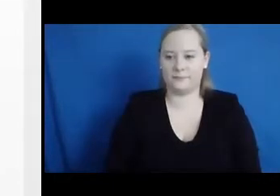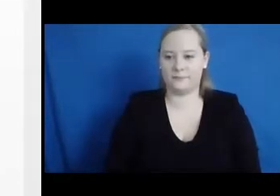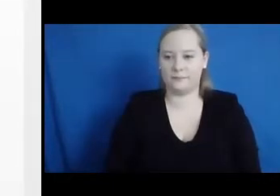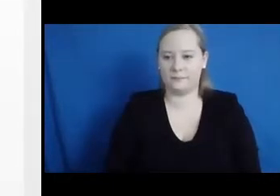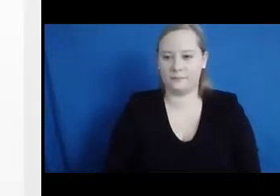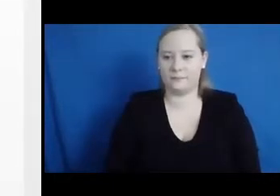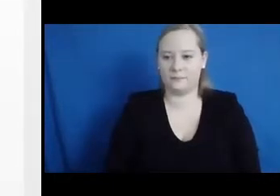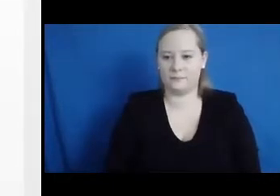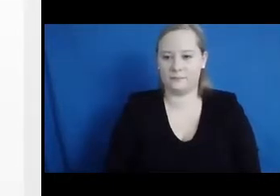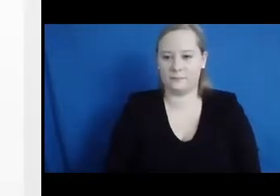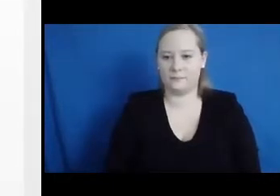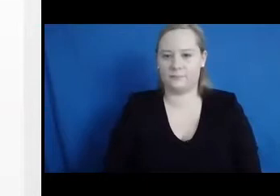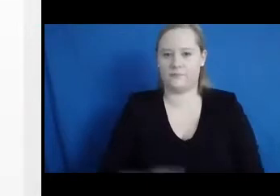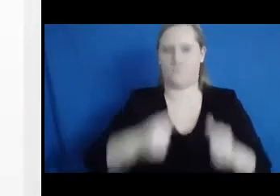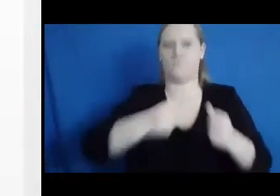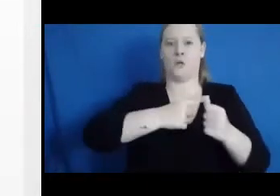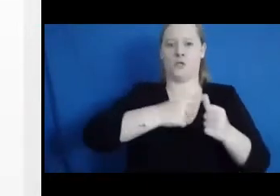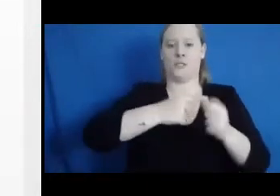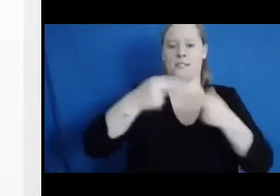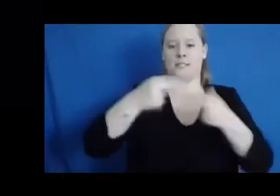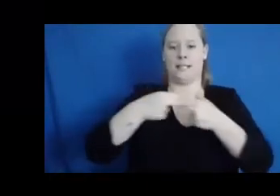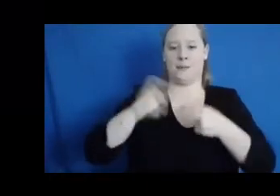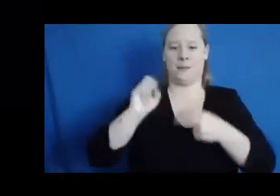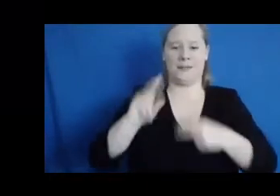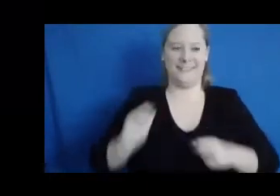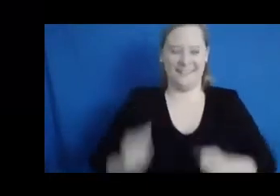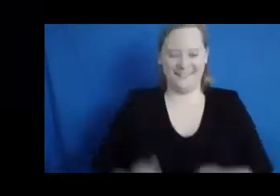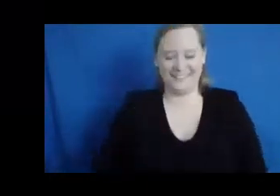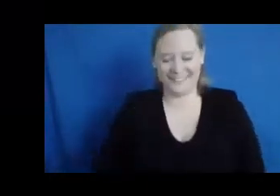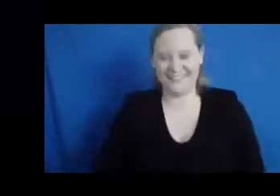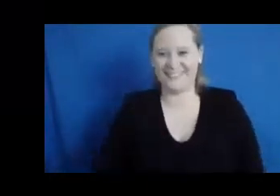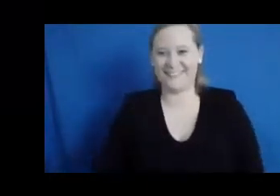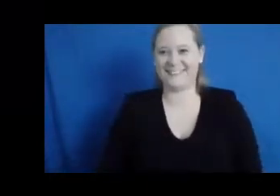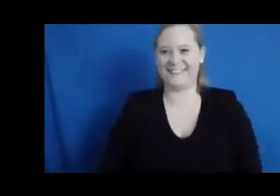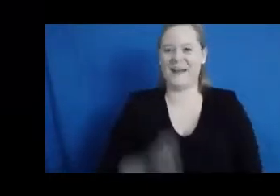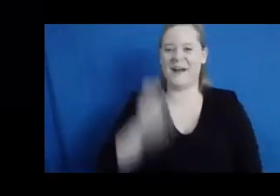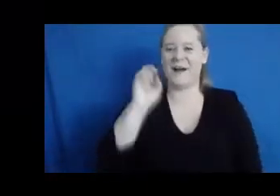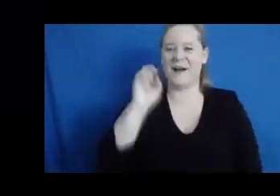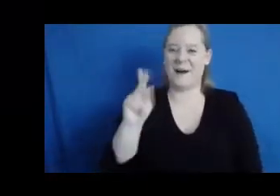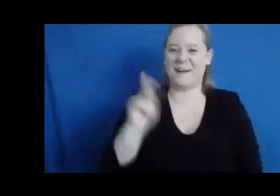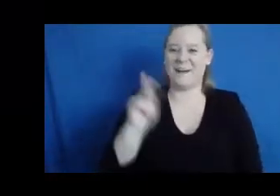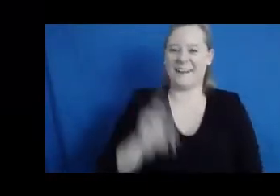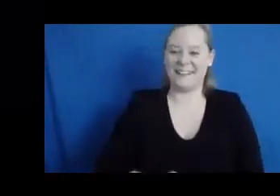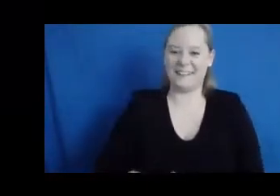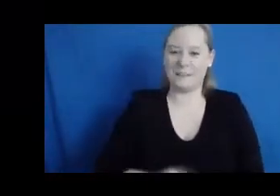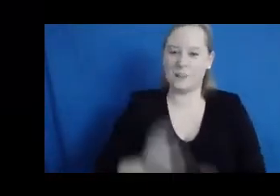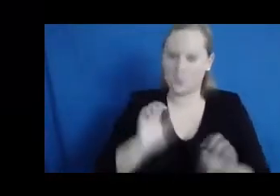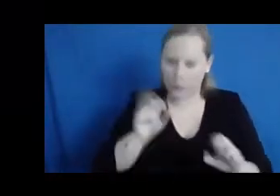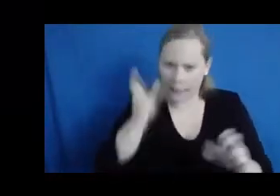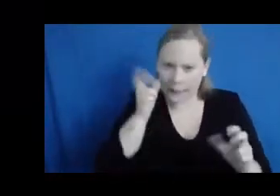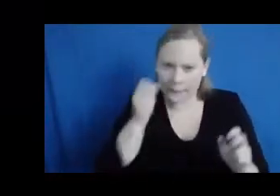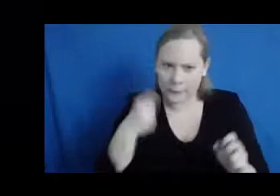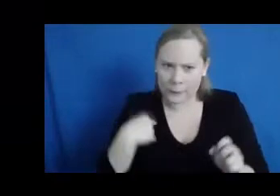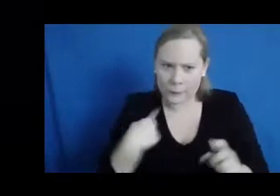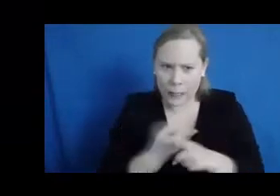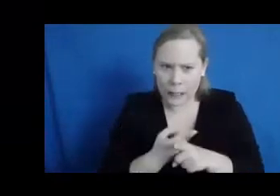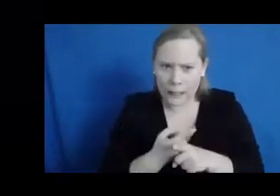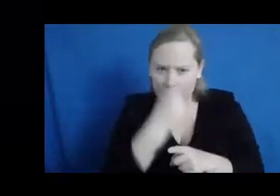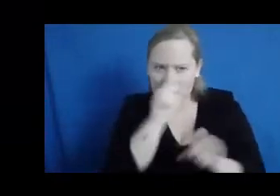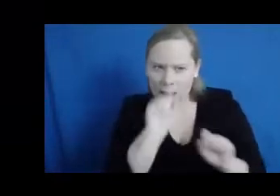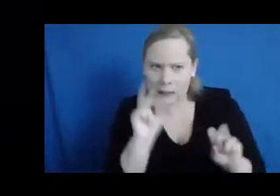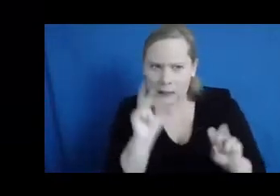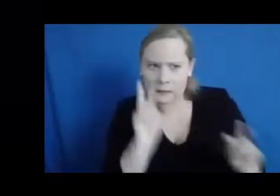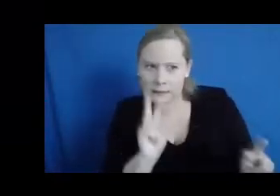Start on the first slide. Here we go. Okay. You guys can hear me okay, I presume, because I can see that